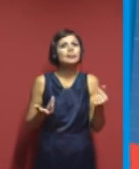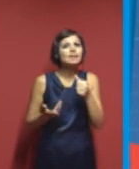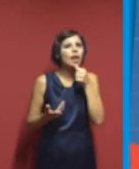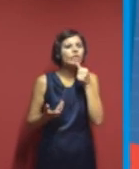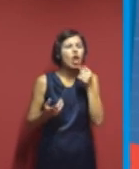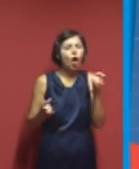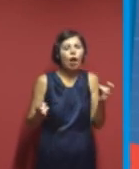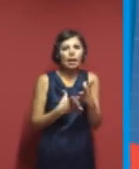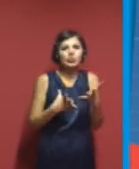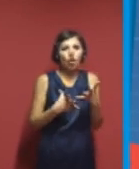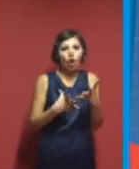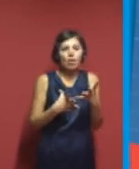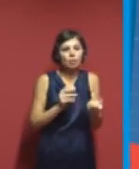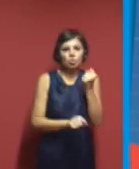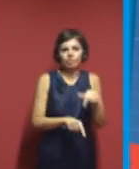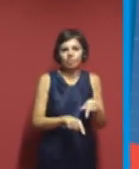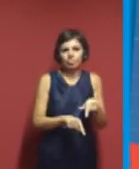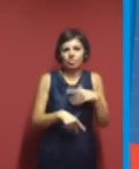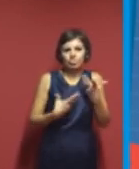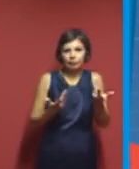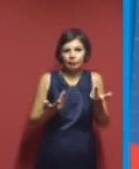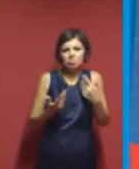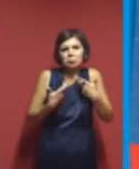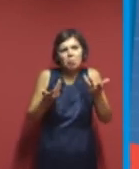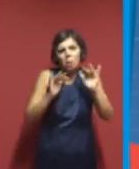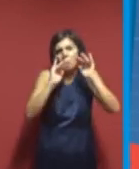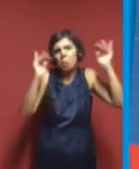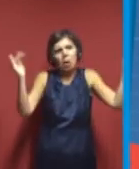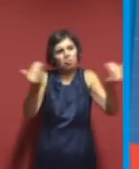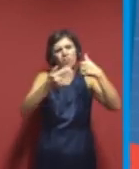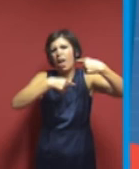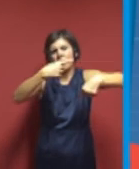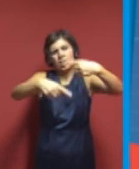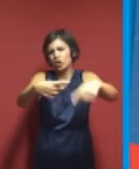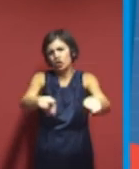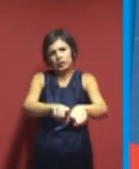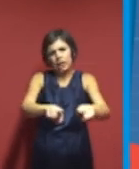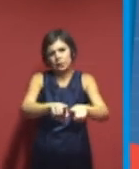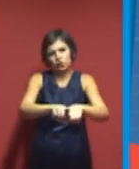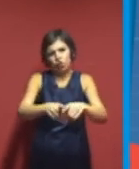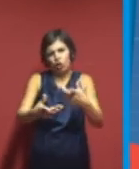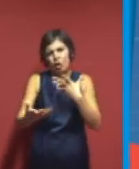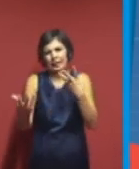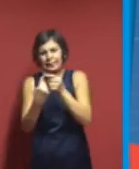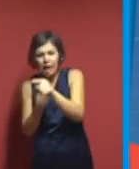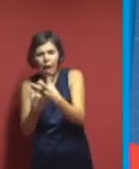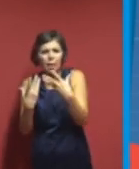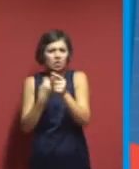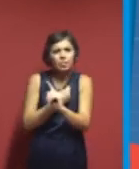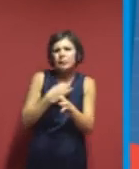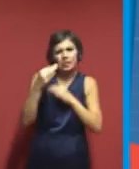or without you. You can ally yourself with the forces of change, or you can't. This is one of my happiest days in